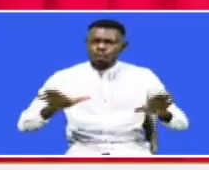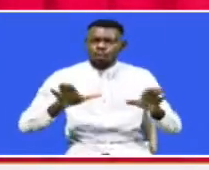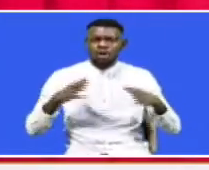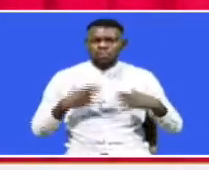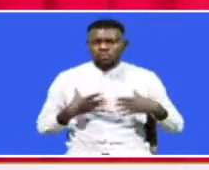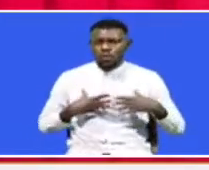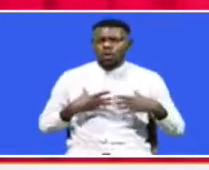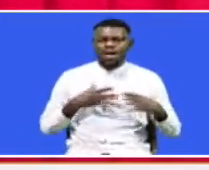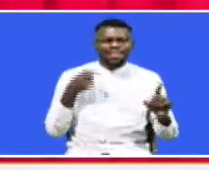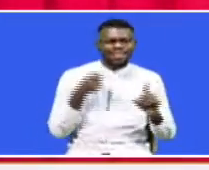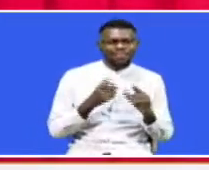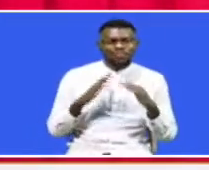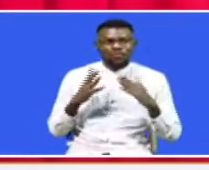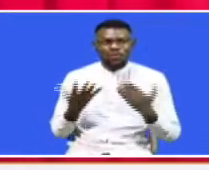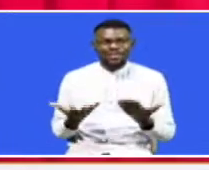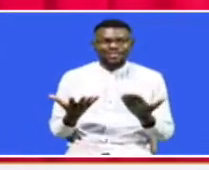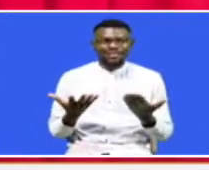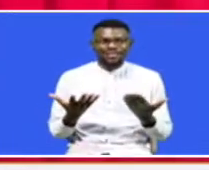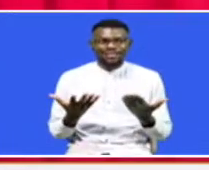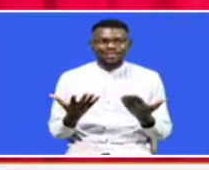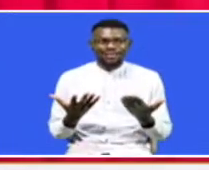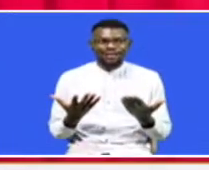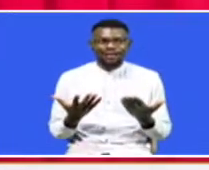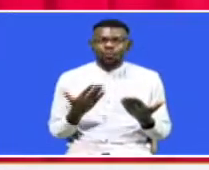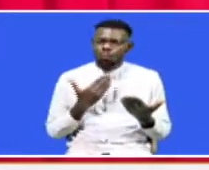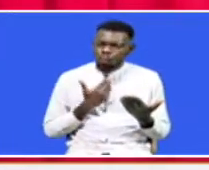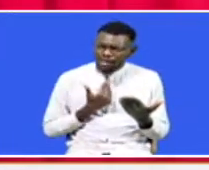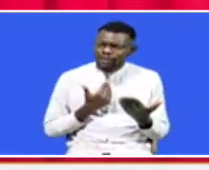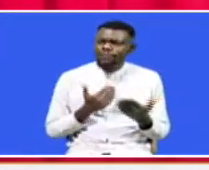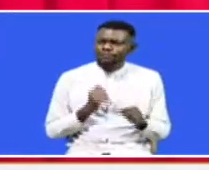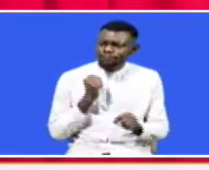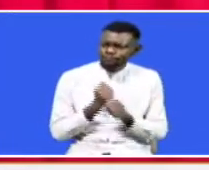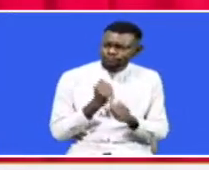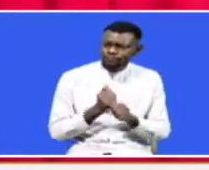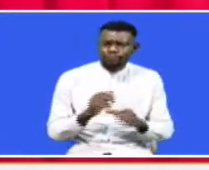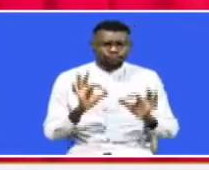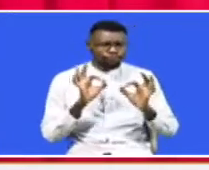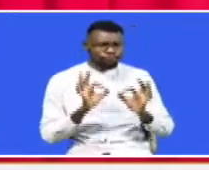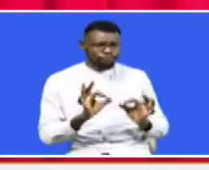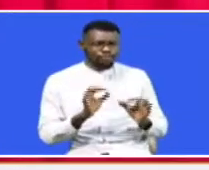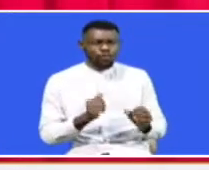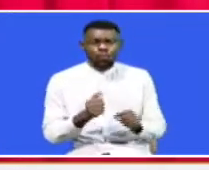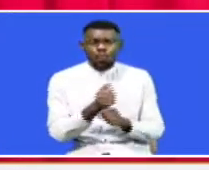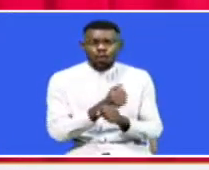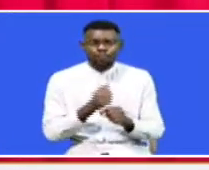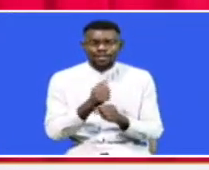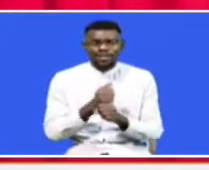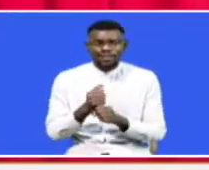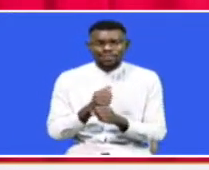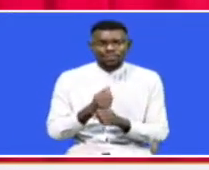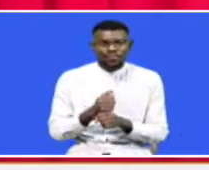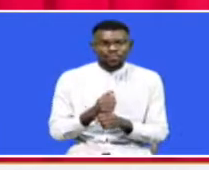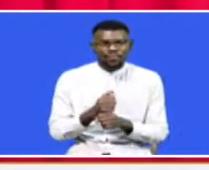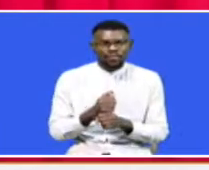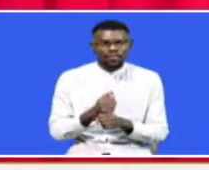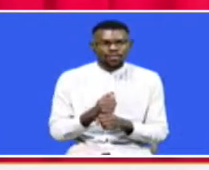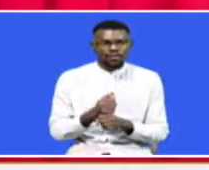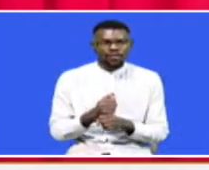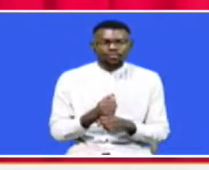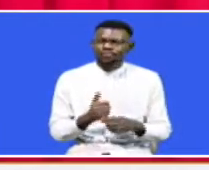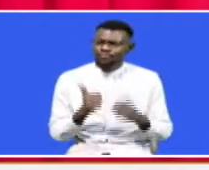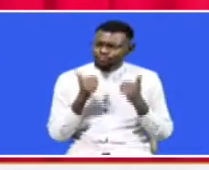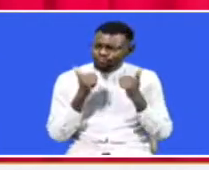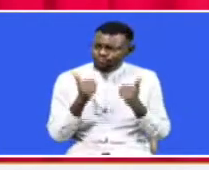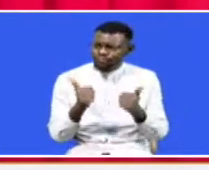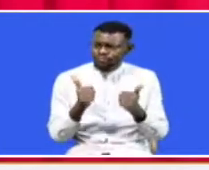ensure the fame, the dignity of this crop is brought